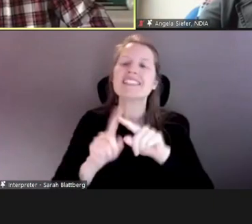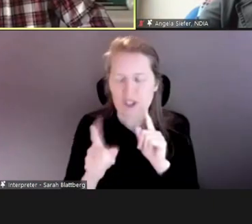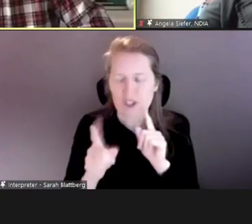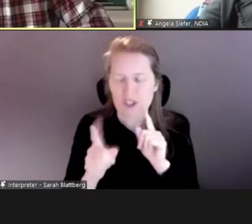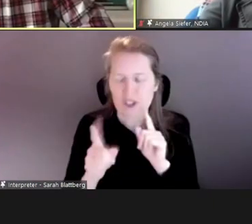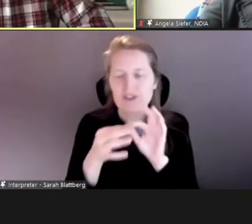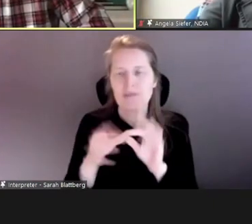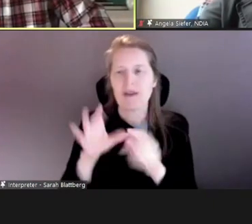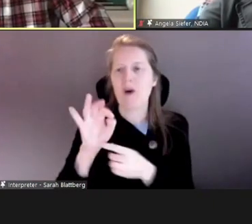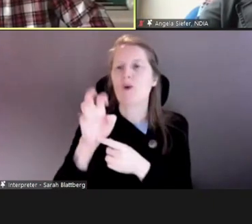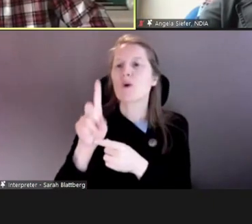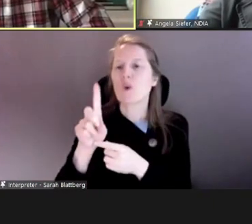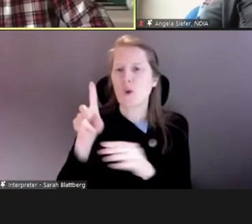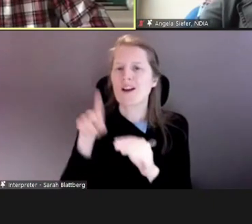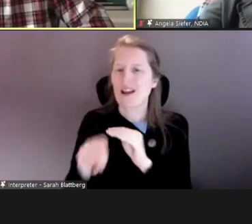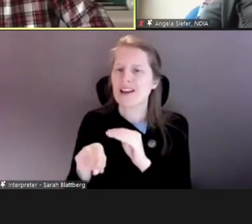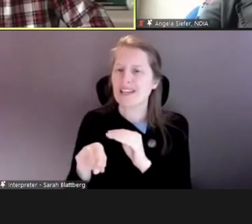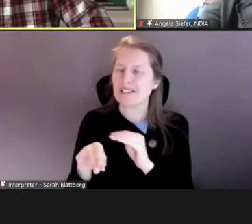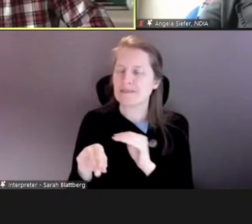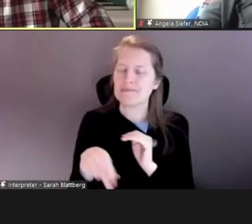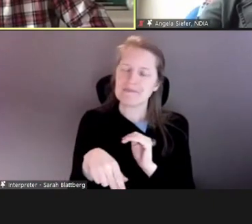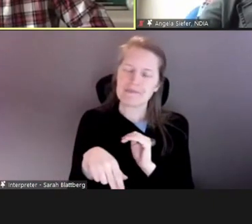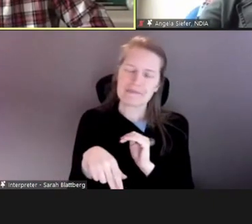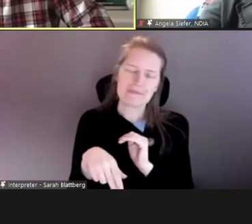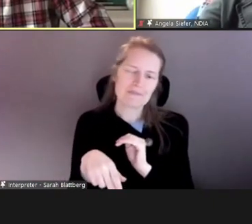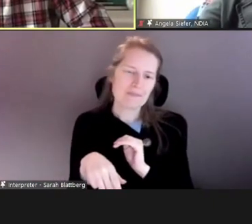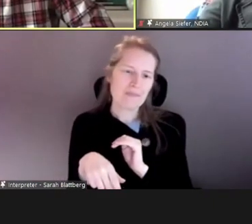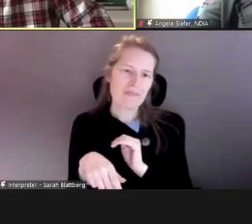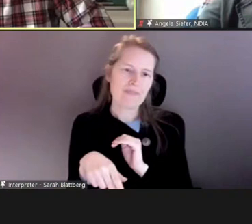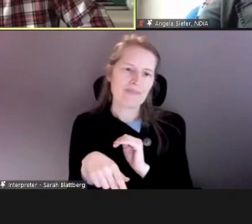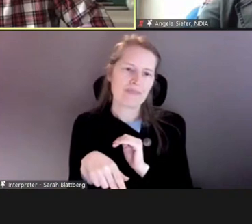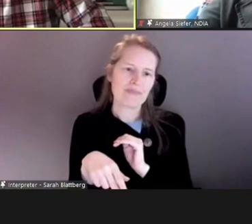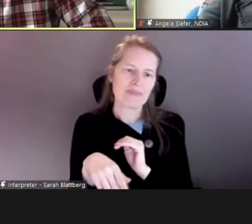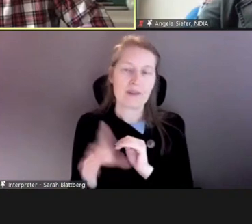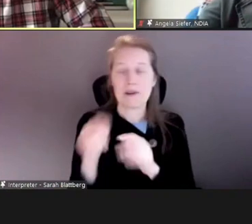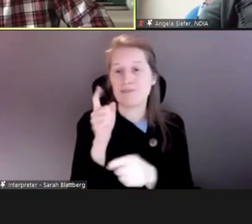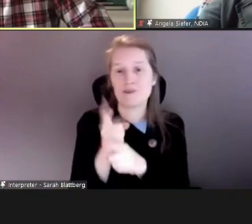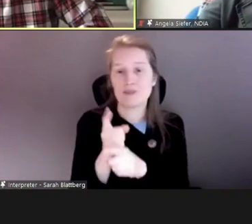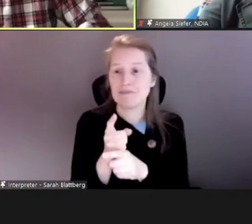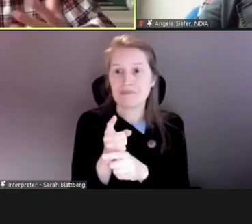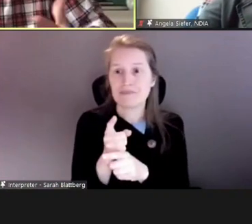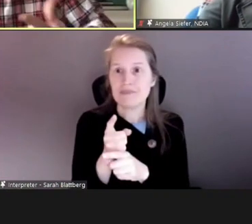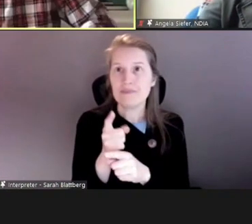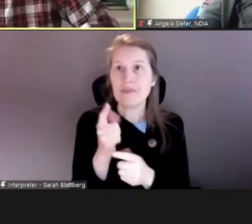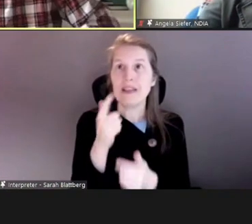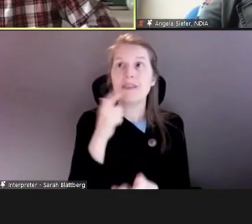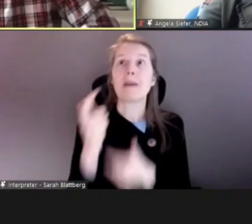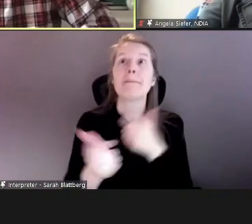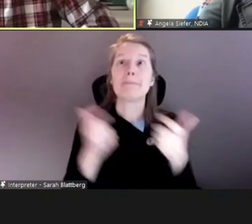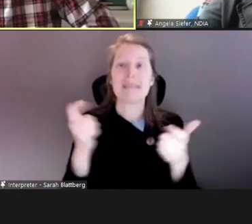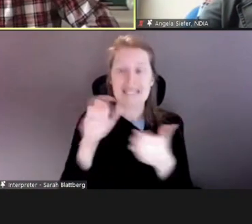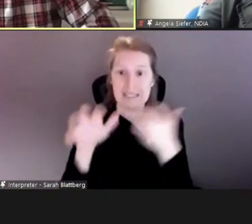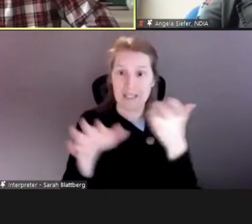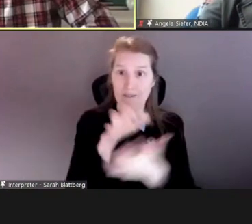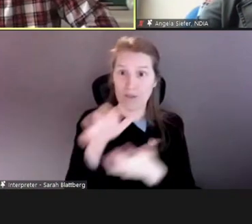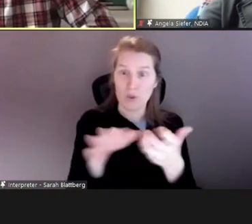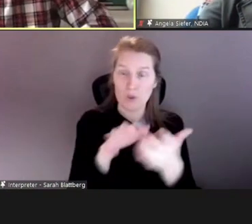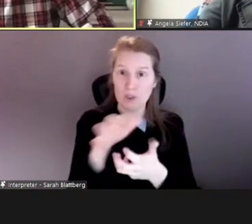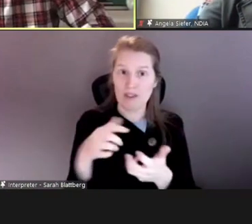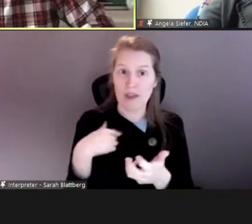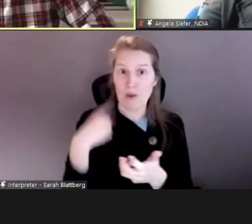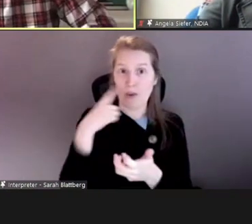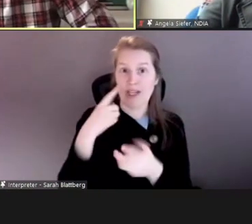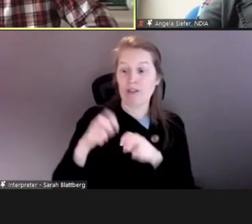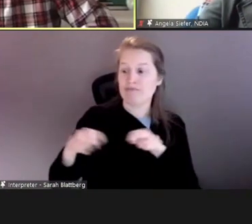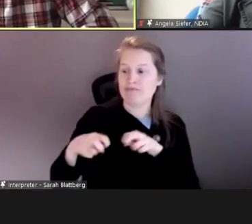cutting, but yeah, I get the sense that the biggest confusion, and I heard it from the earliest panels, are